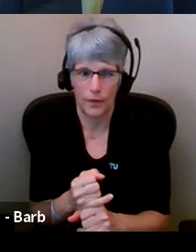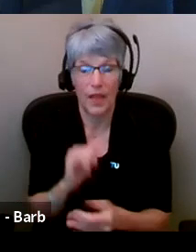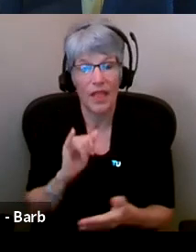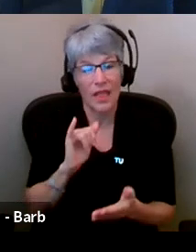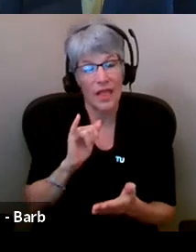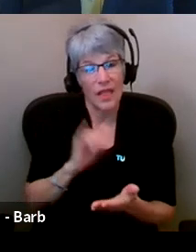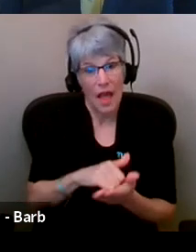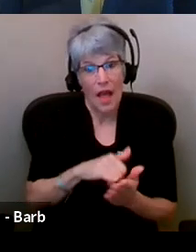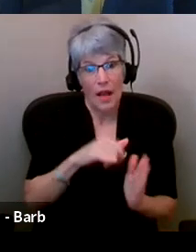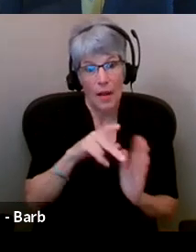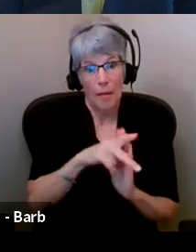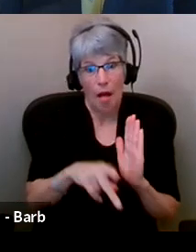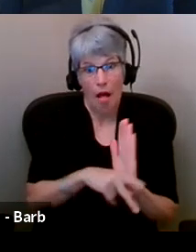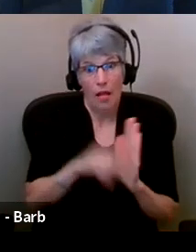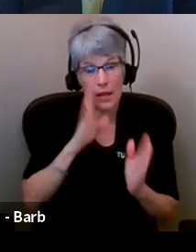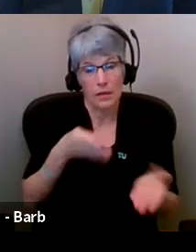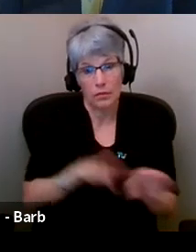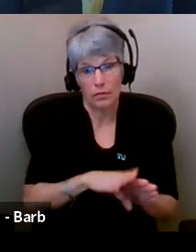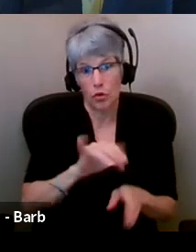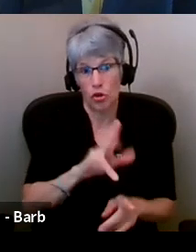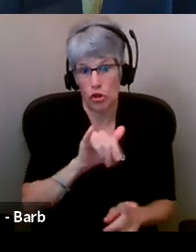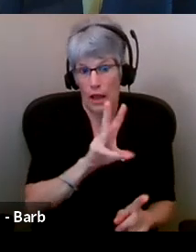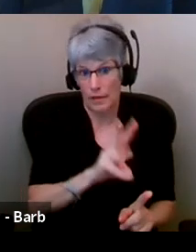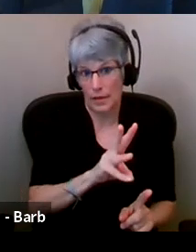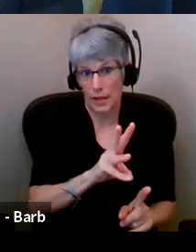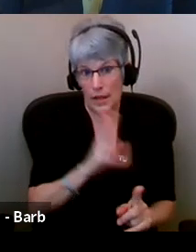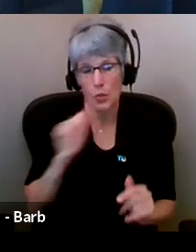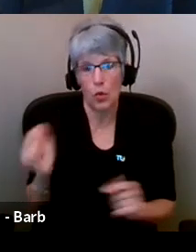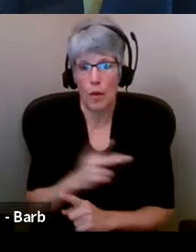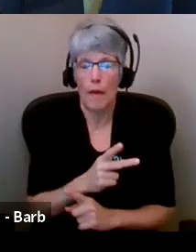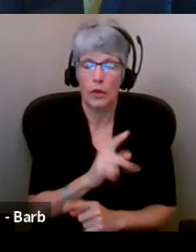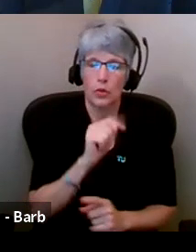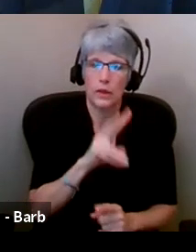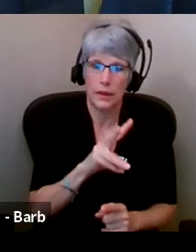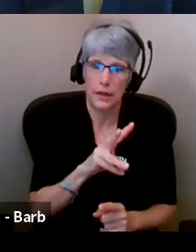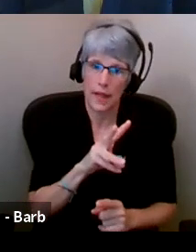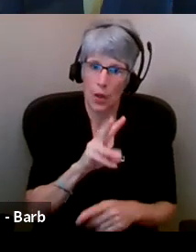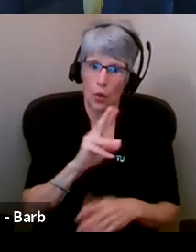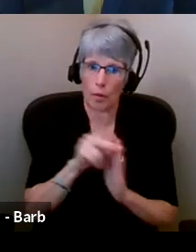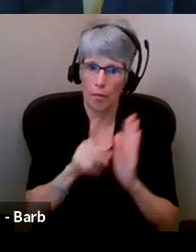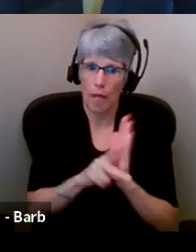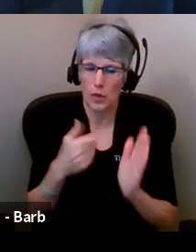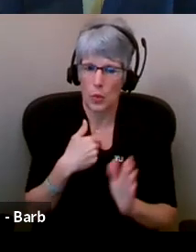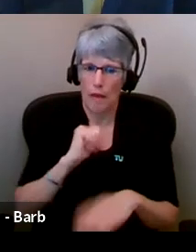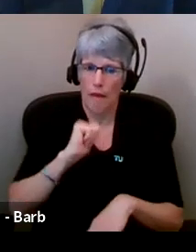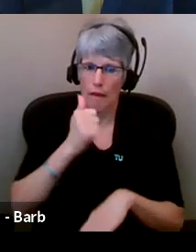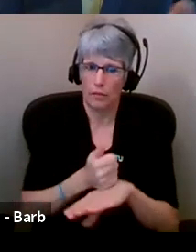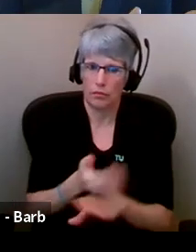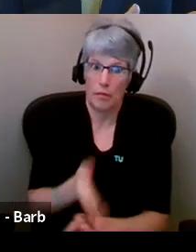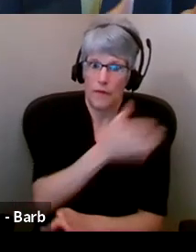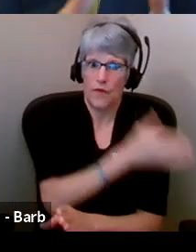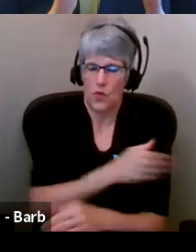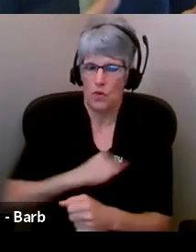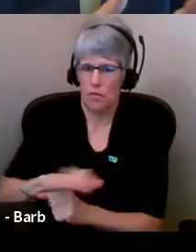policy will sunset on July 6th, and we'll revert back to the telework policy that we had in place. And what we're committed to doing